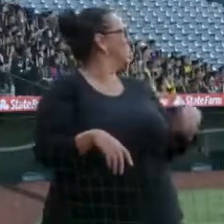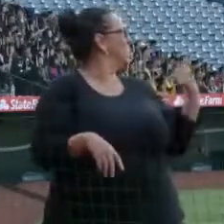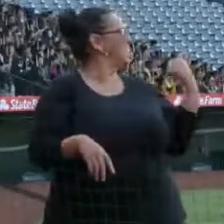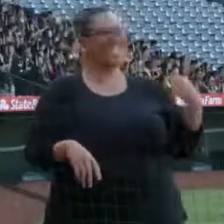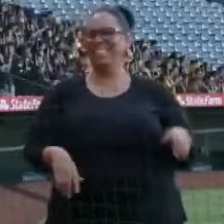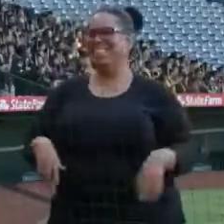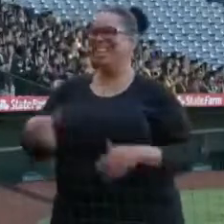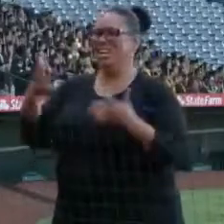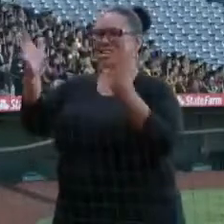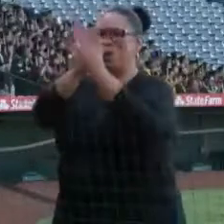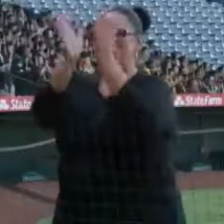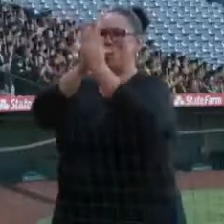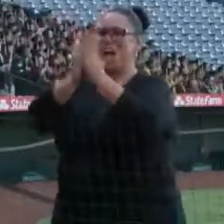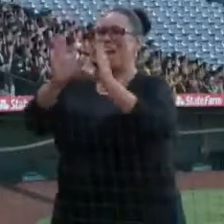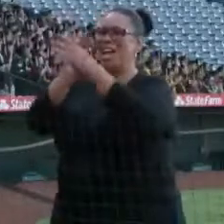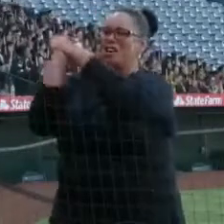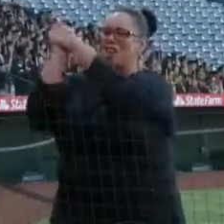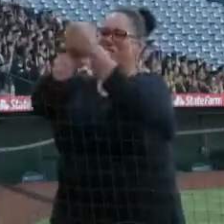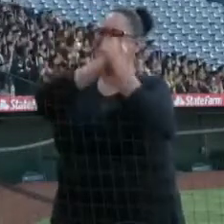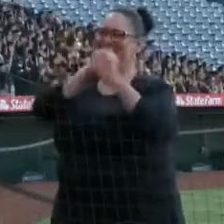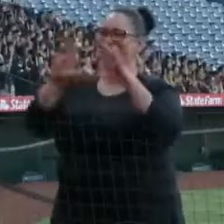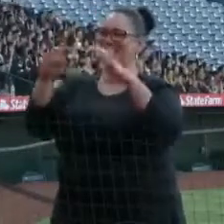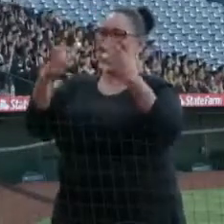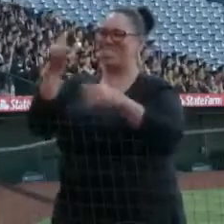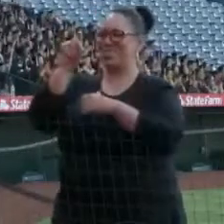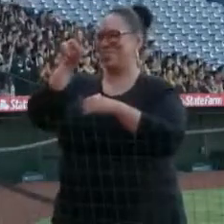2022. We made it, y'all. Congrats.